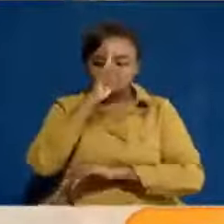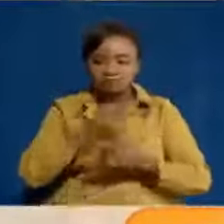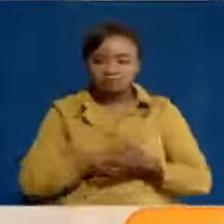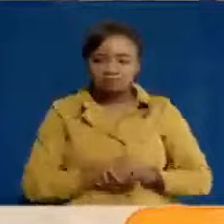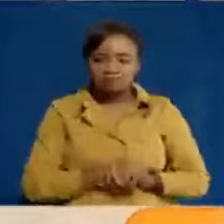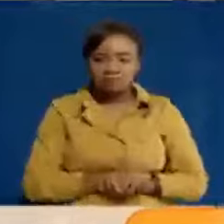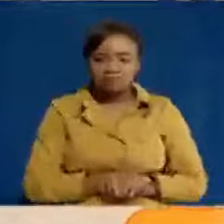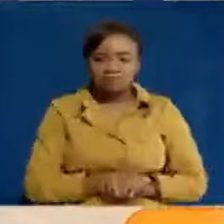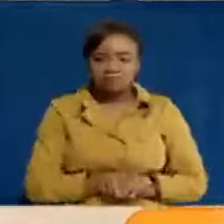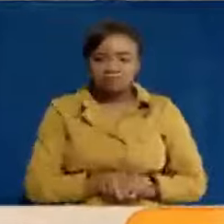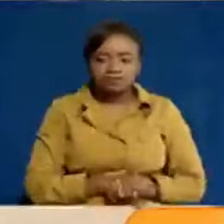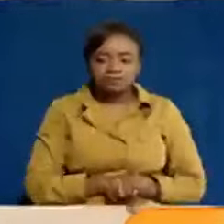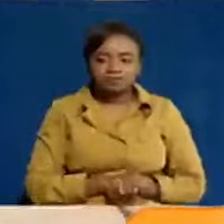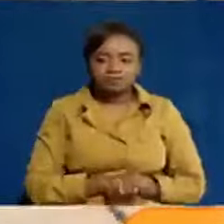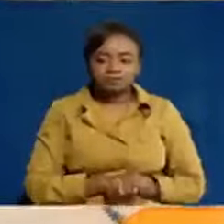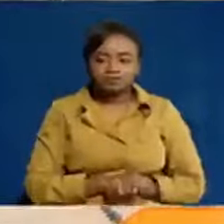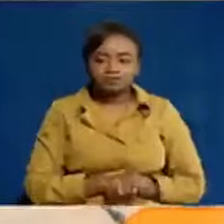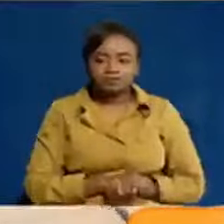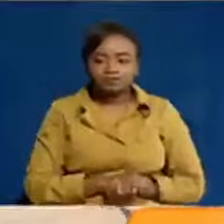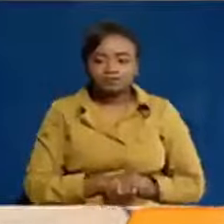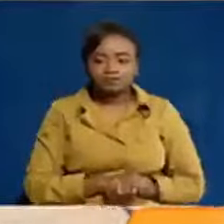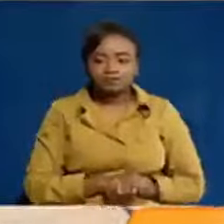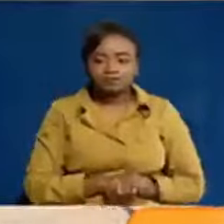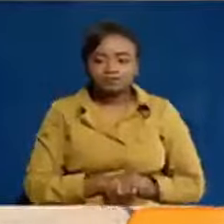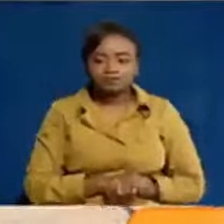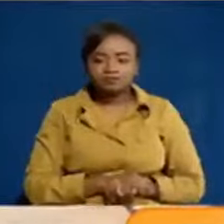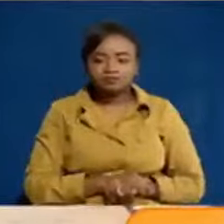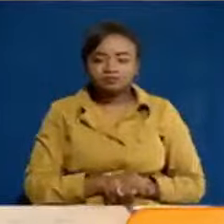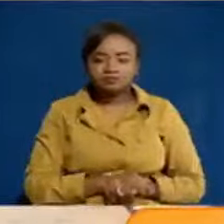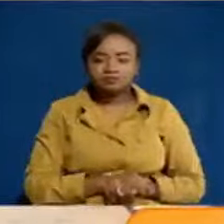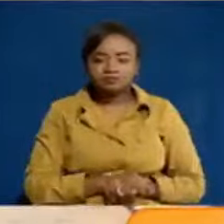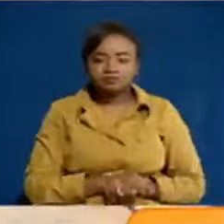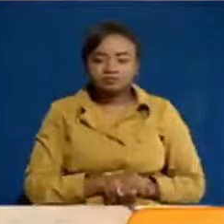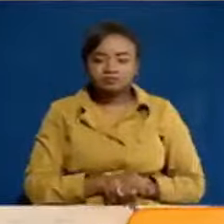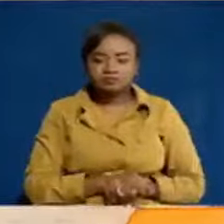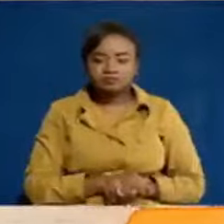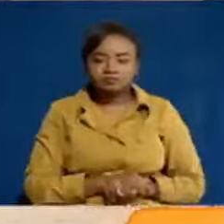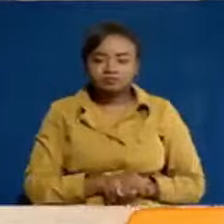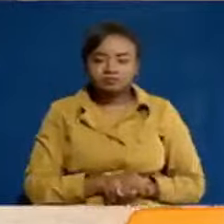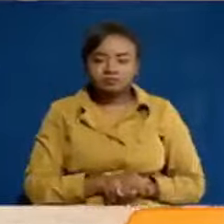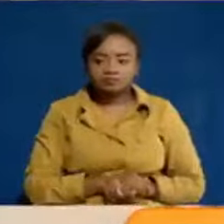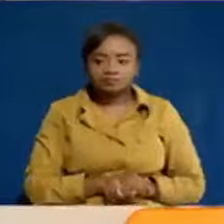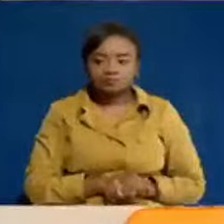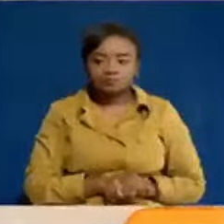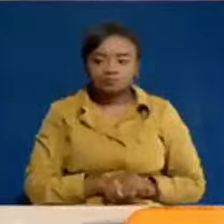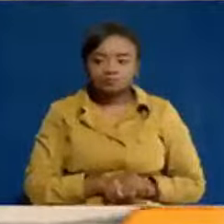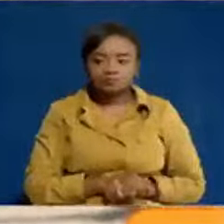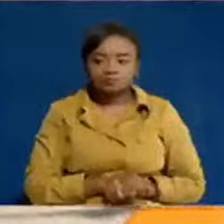Gatete Njoroge, Citizen TV, Nairobi.